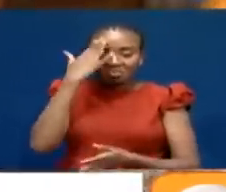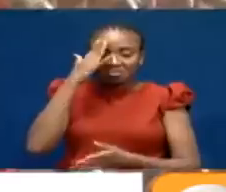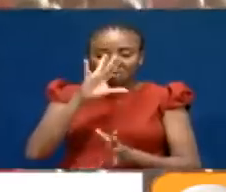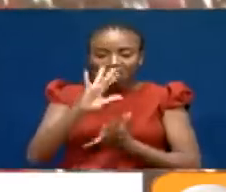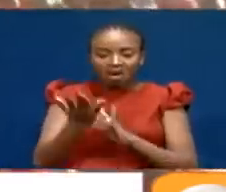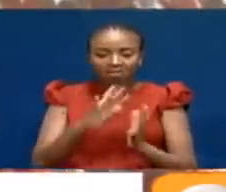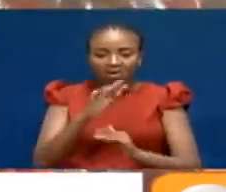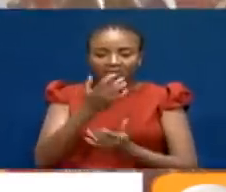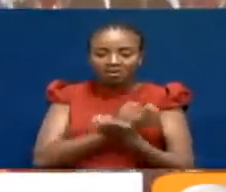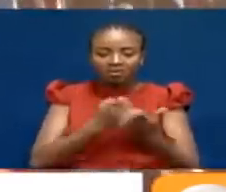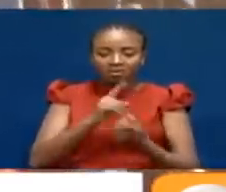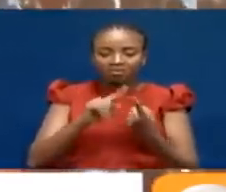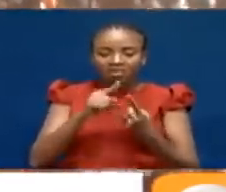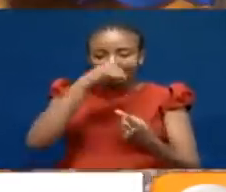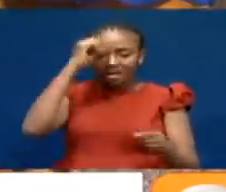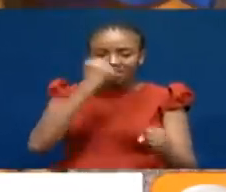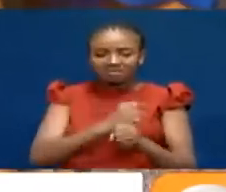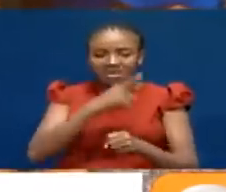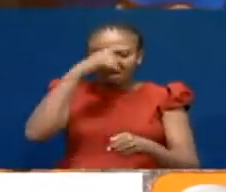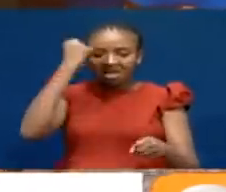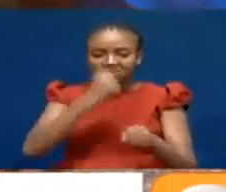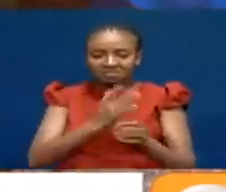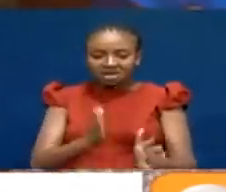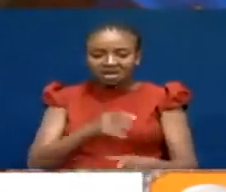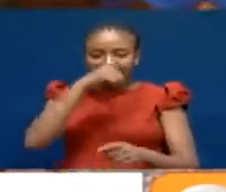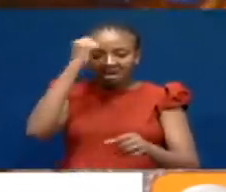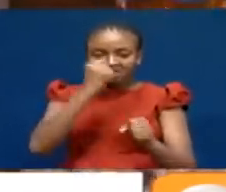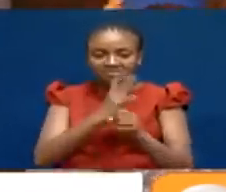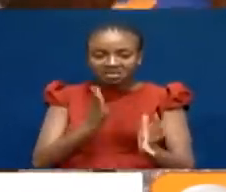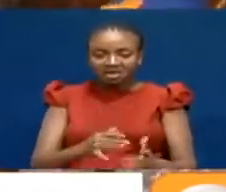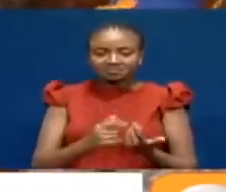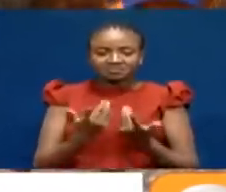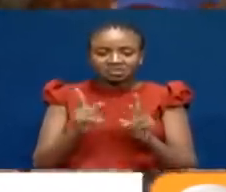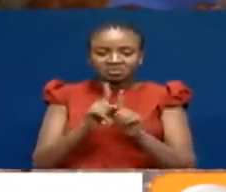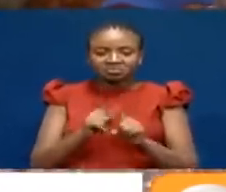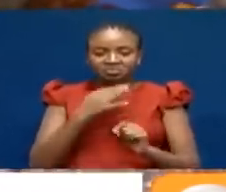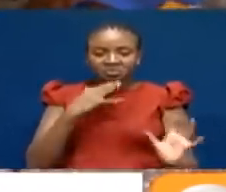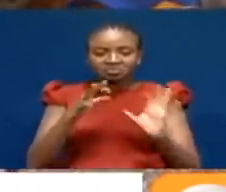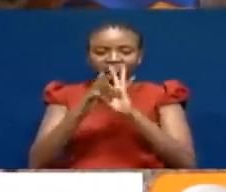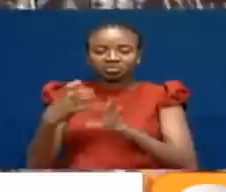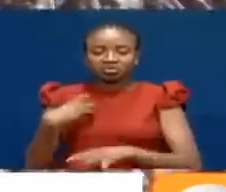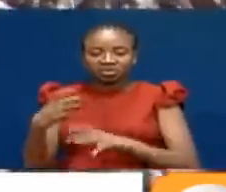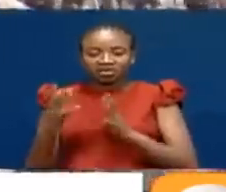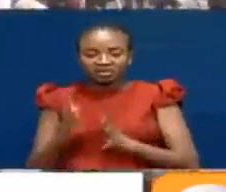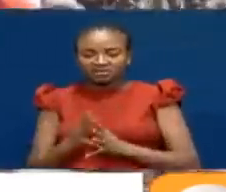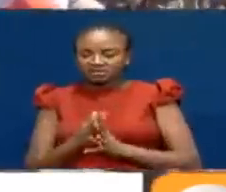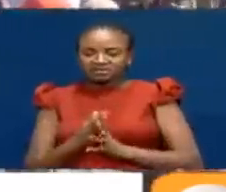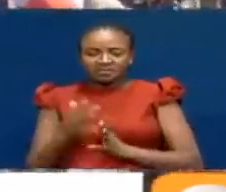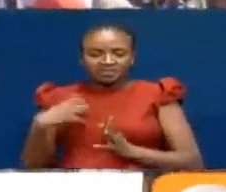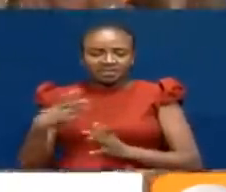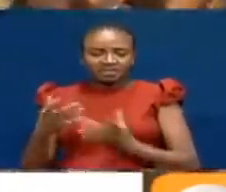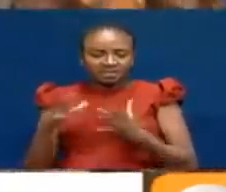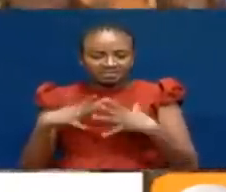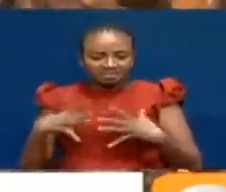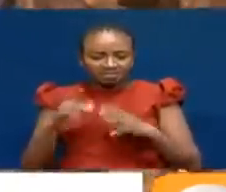Atiojo, mambo ya hustler, atiojo dynasty. Dynasty gani? Dynasty anaweza kwenda kwa jela